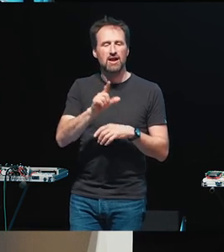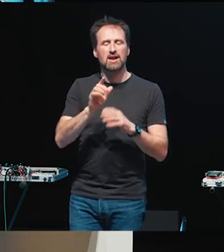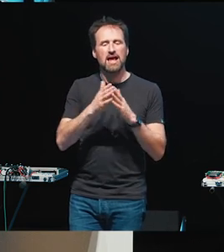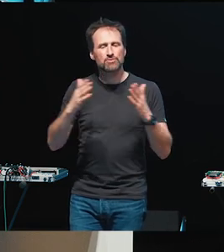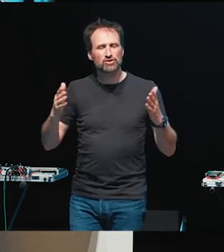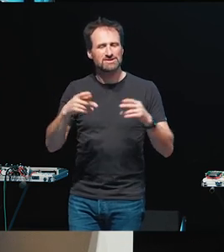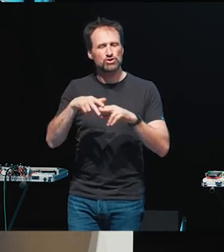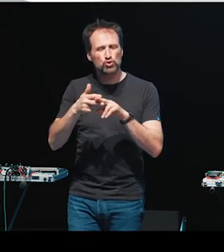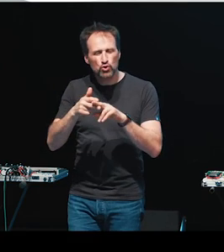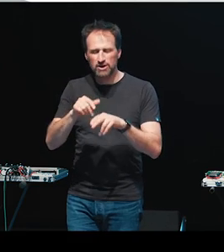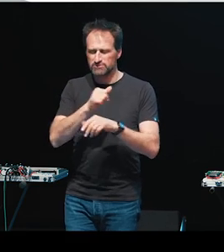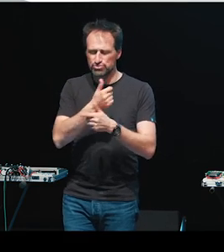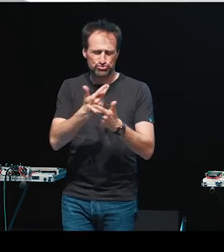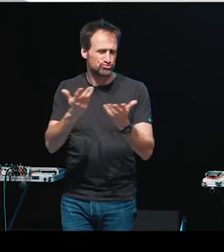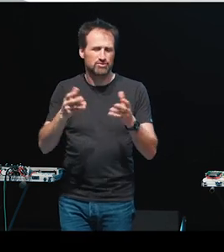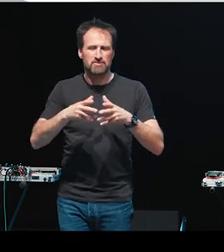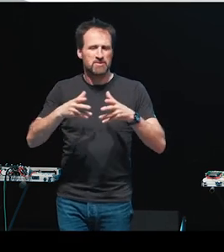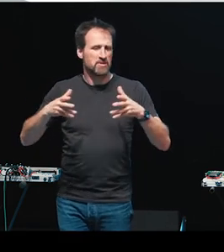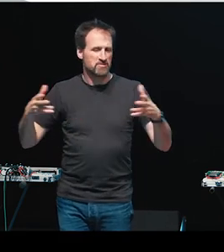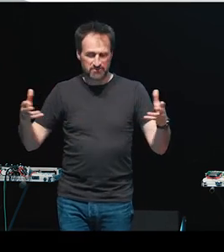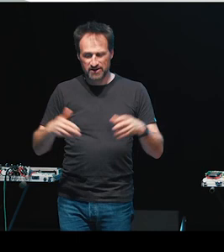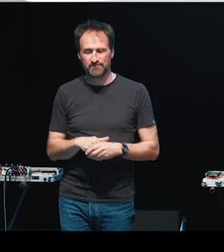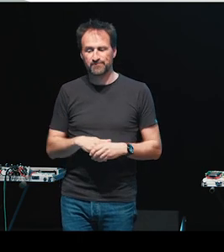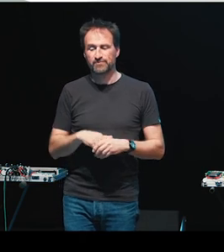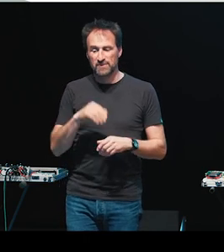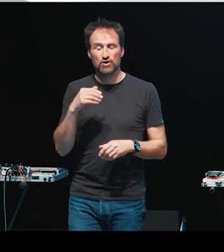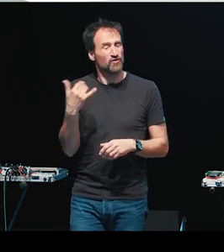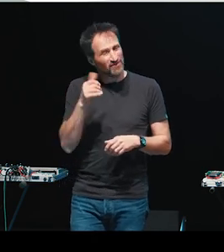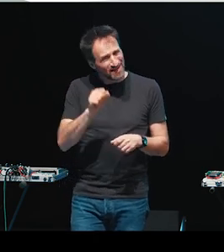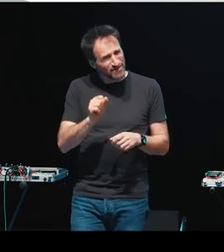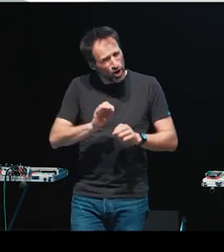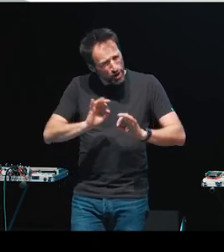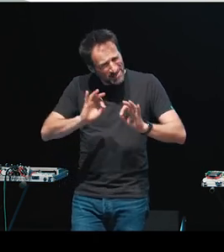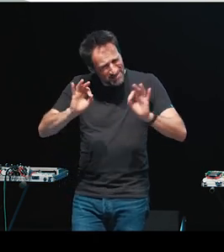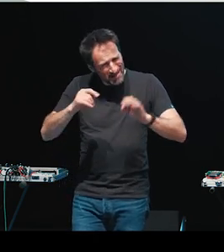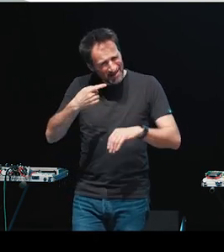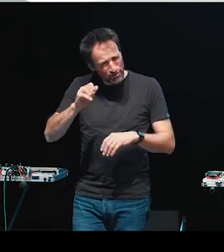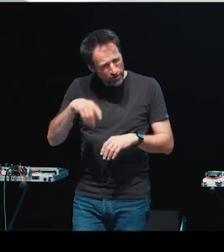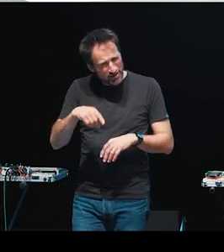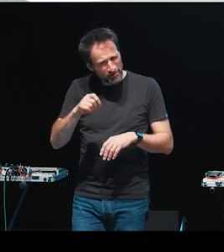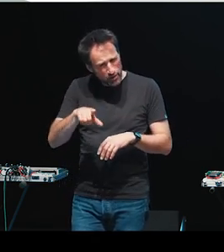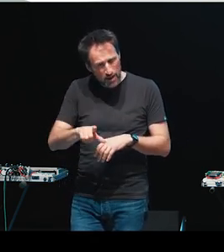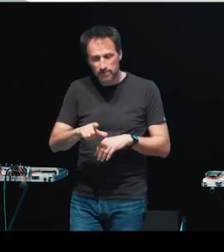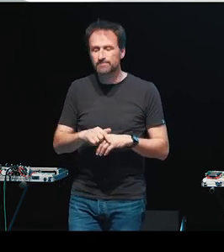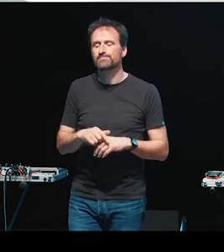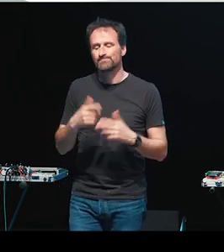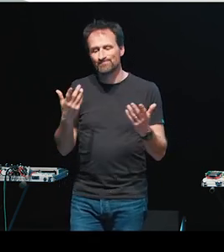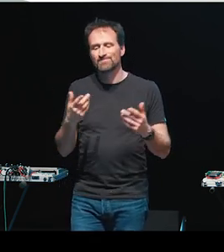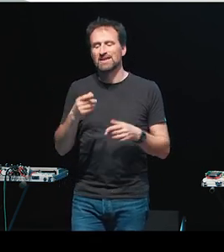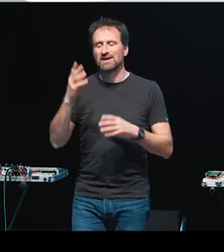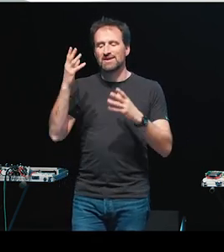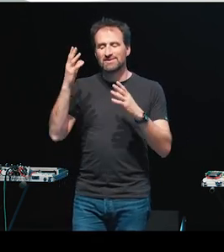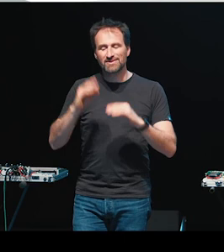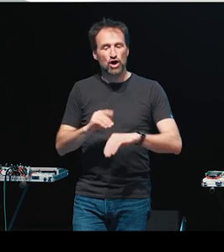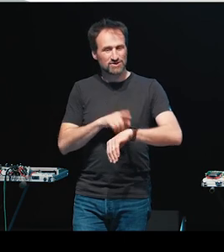But could we optimize GraphQL even more? And there are downsides to batching up all of your requests. Your page will load only as